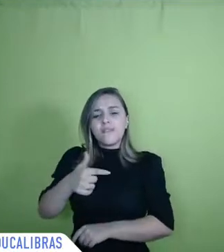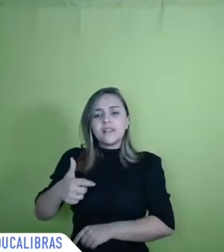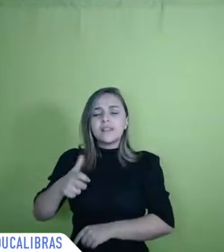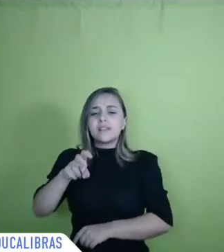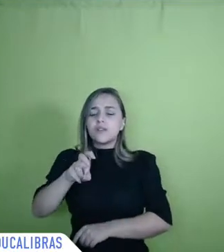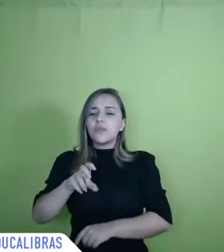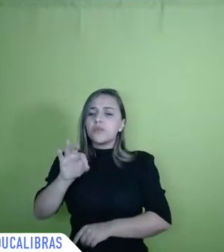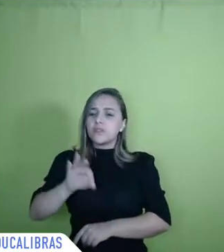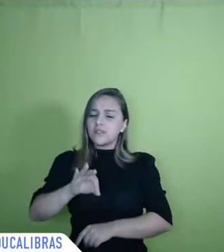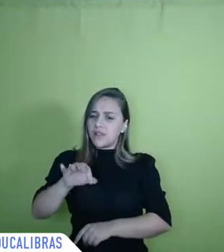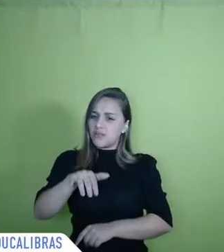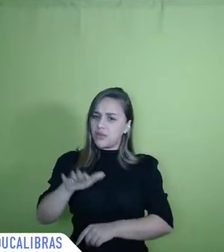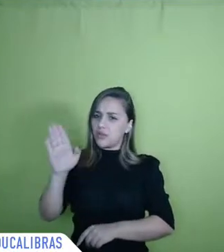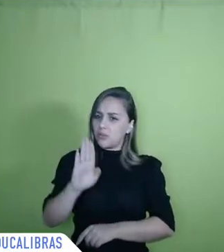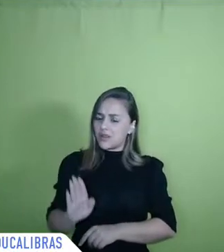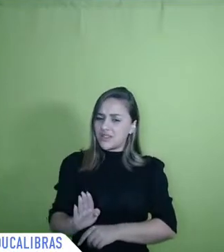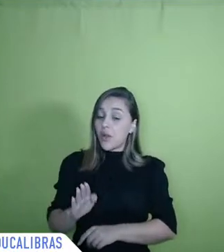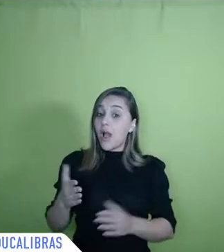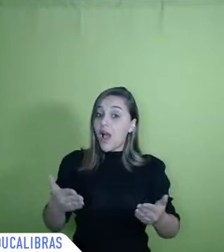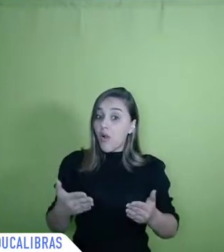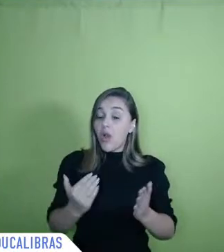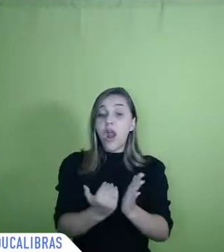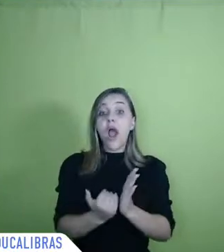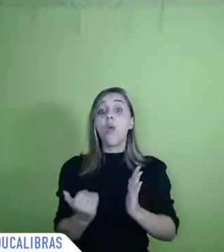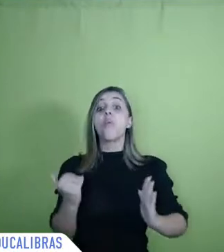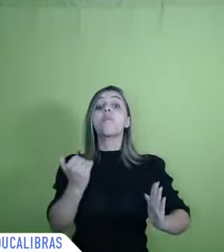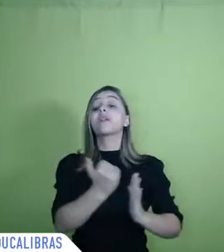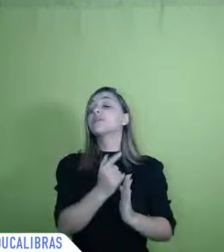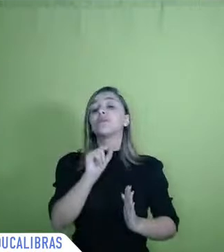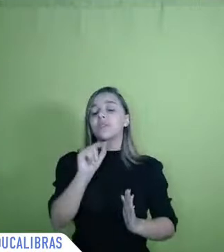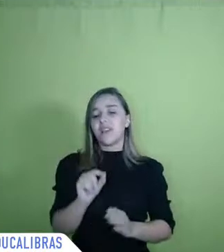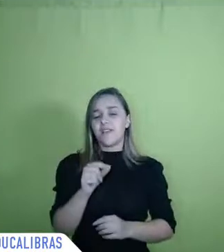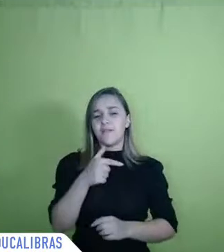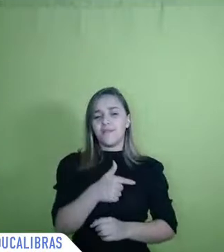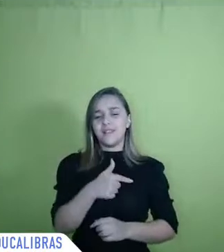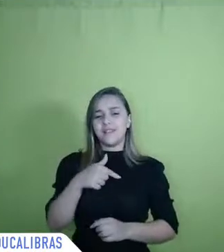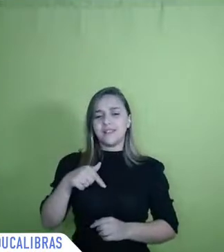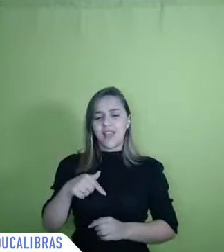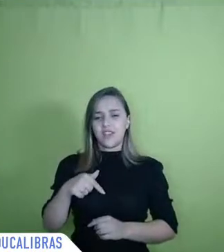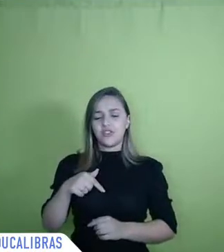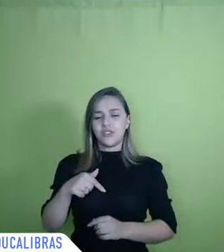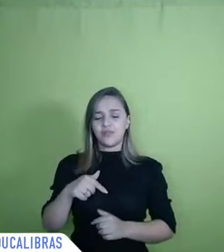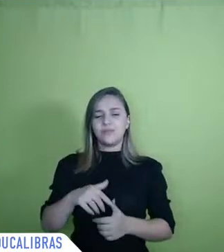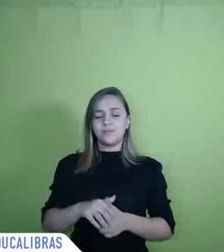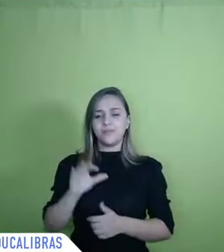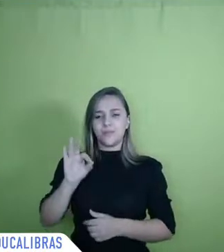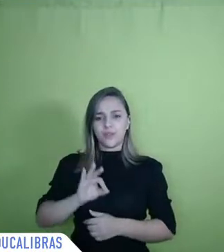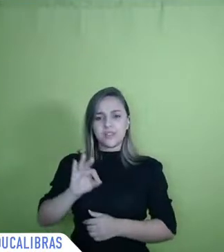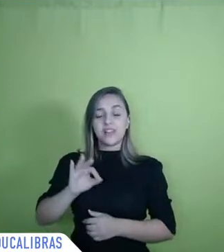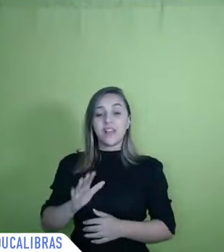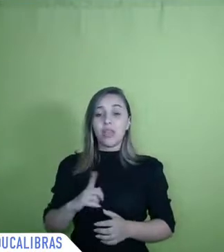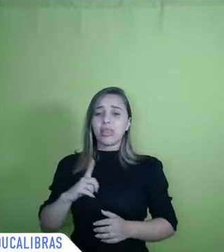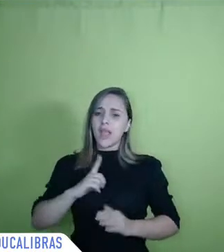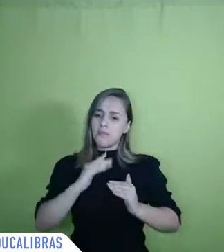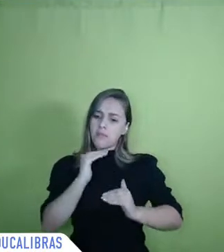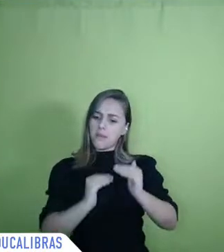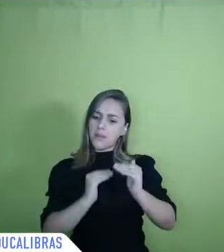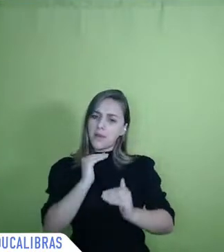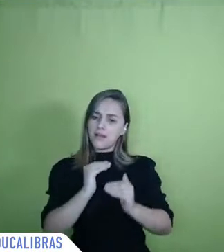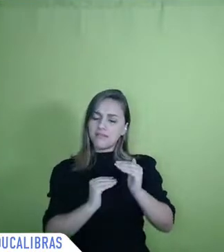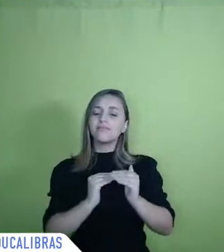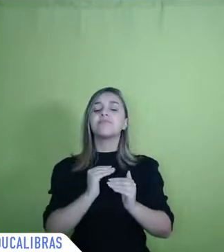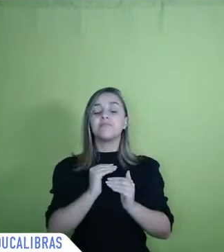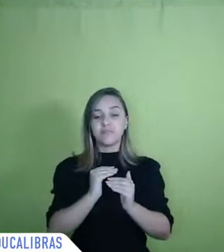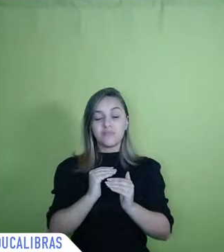know. So this is a huge variation over the course of the last 50 years, 60 years.